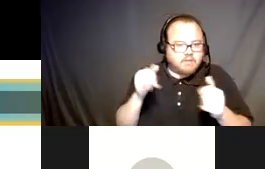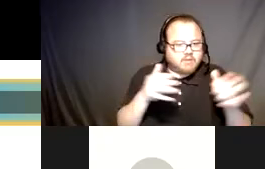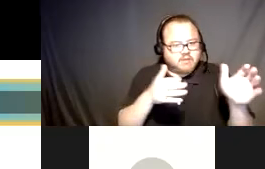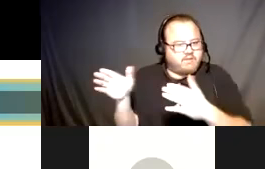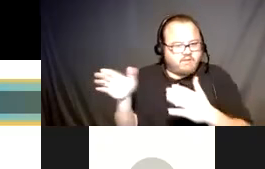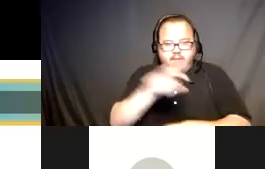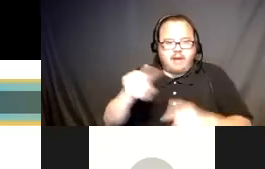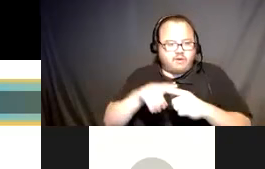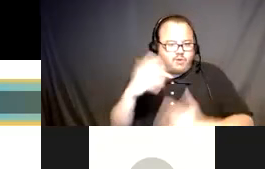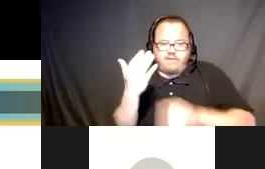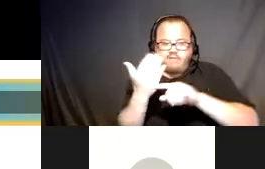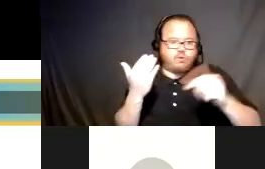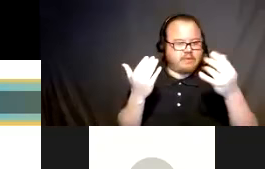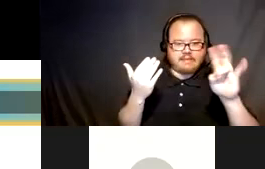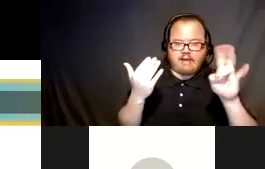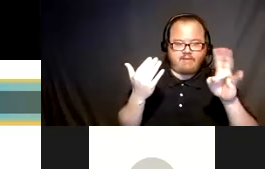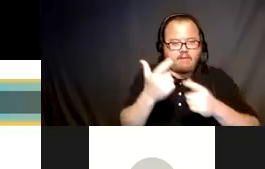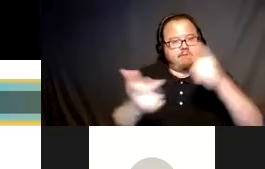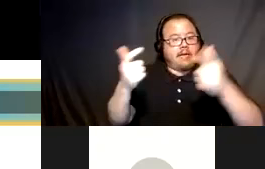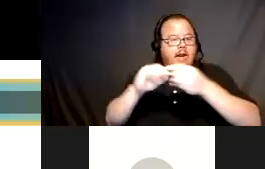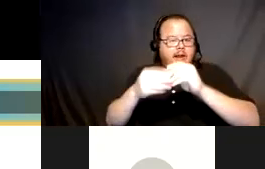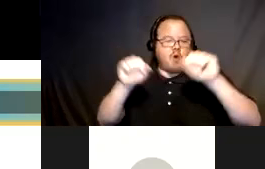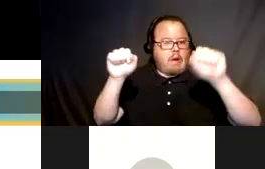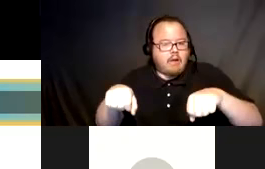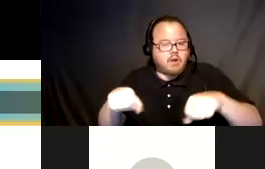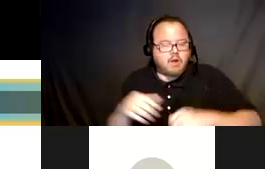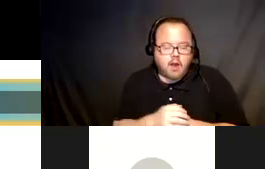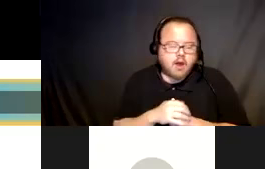being 15 to 17-year-olds are the larger proportion.